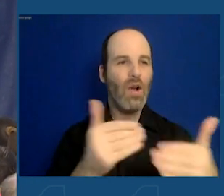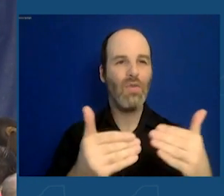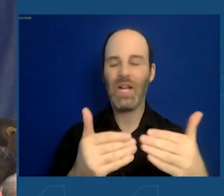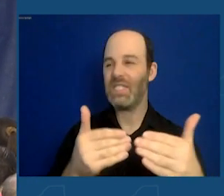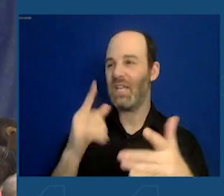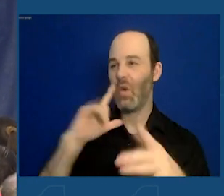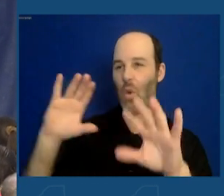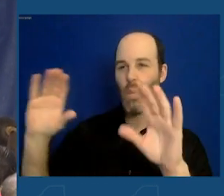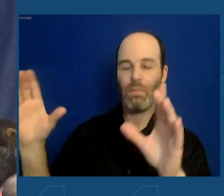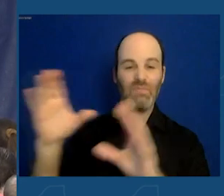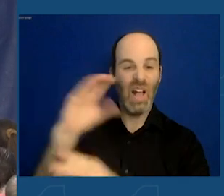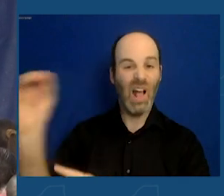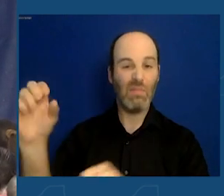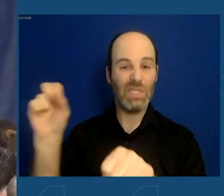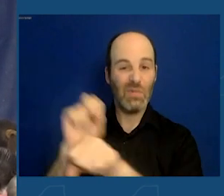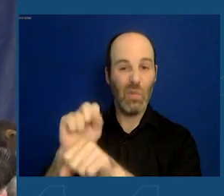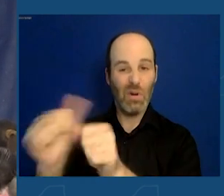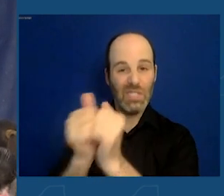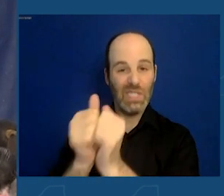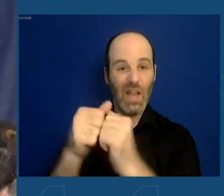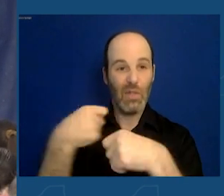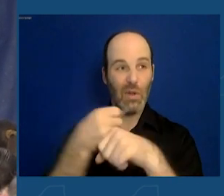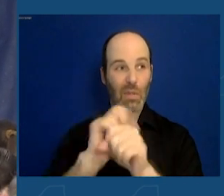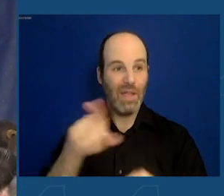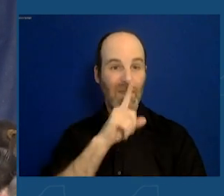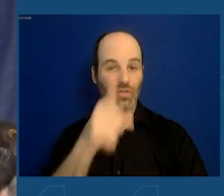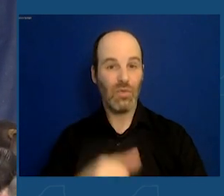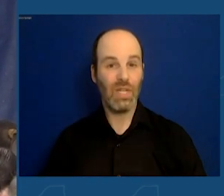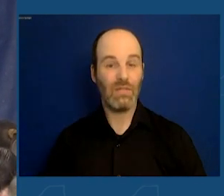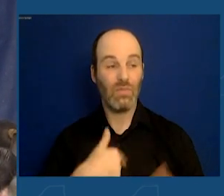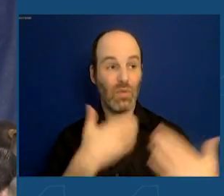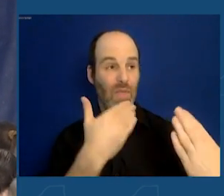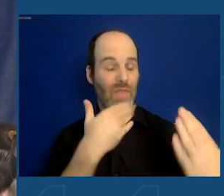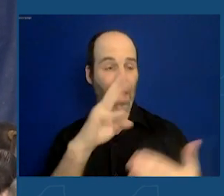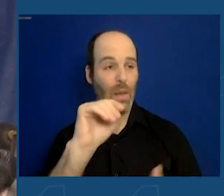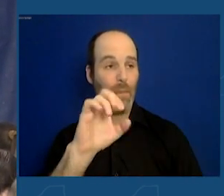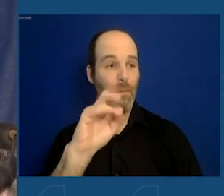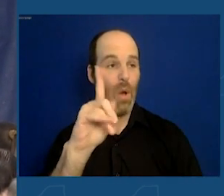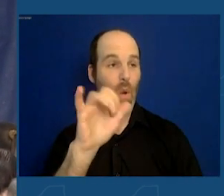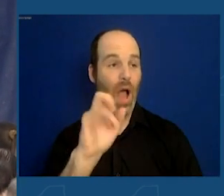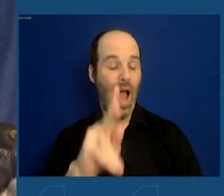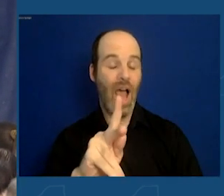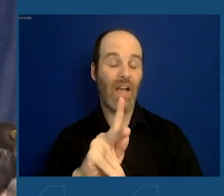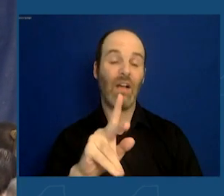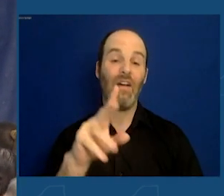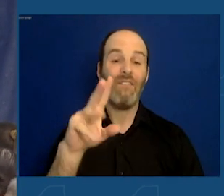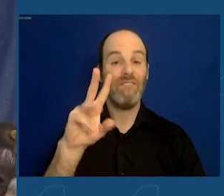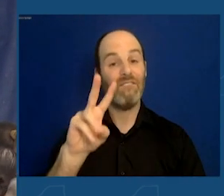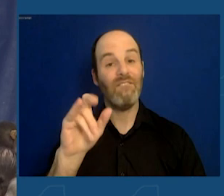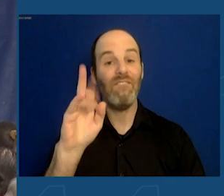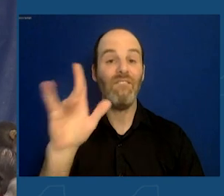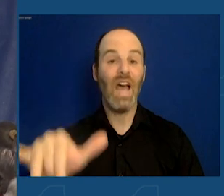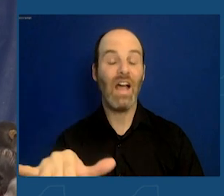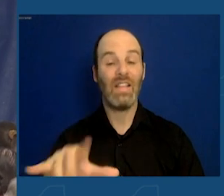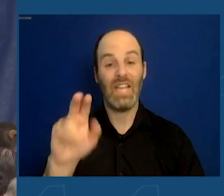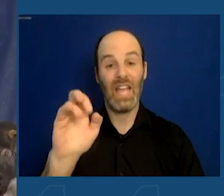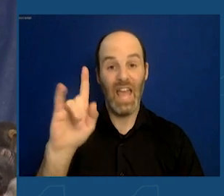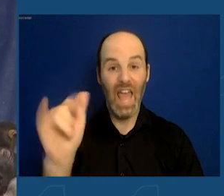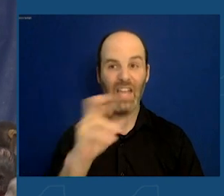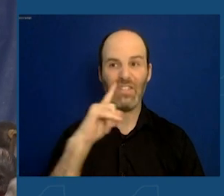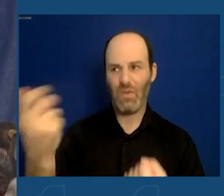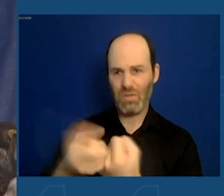vision a reality. So I'd like to start by thanking the Mohawk Valley Edge for its unwavering support for Wolfspeed through all of